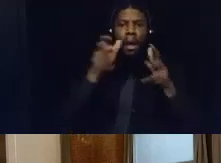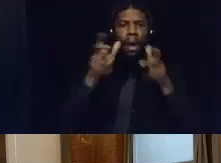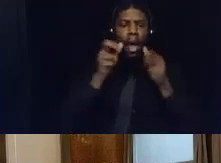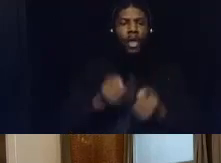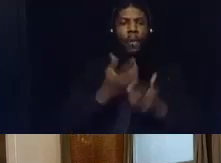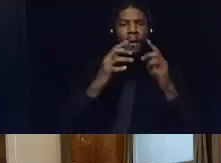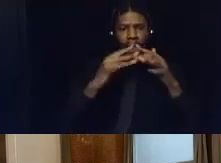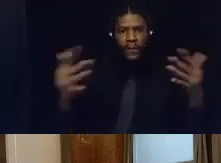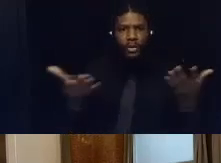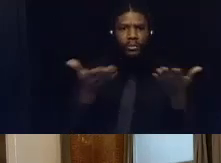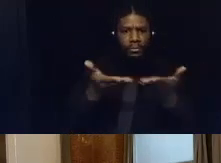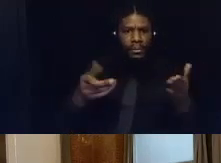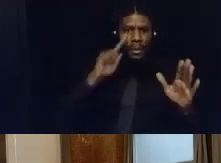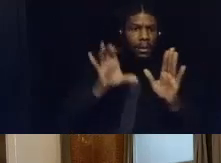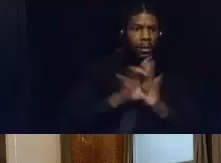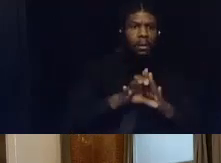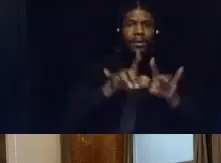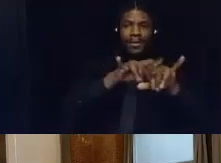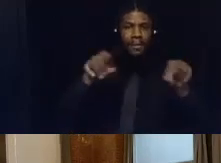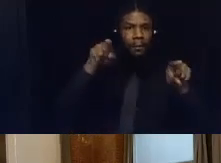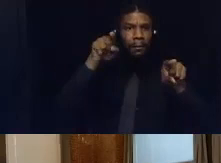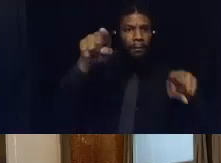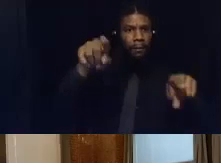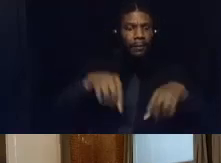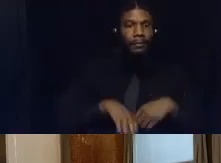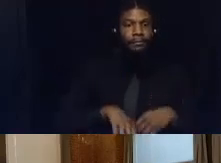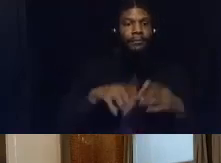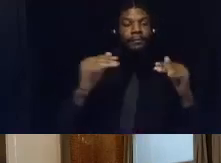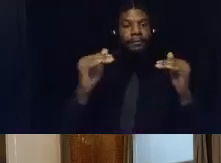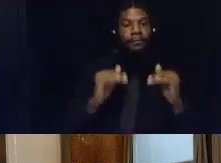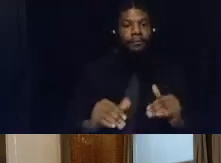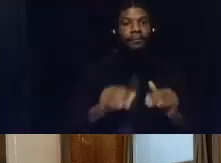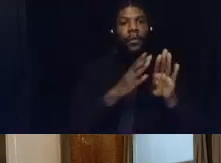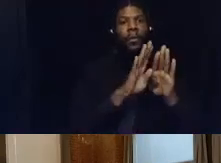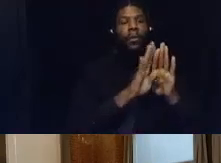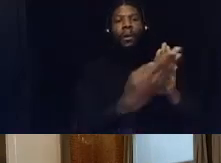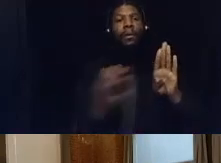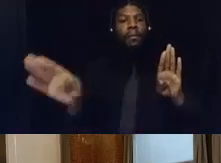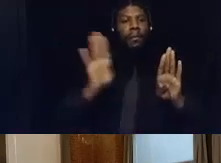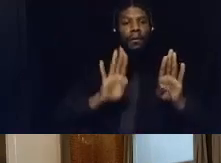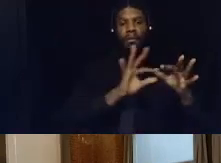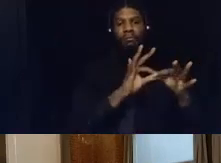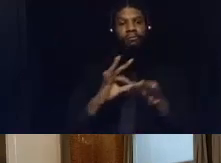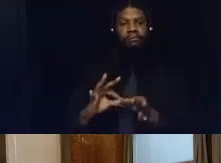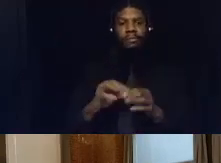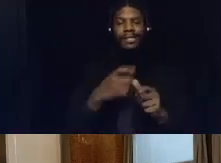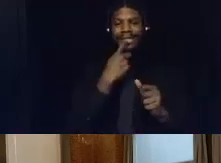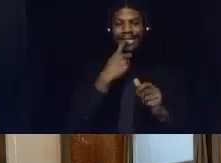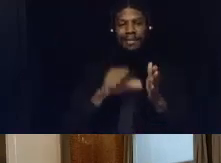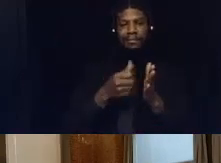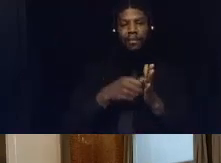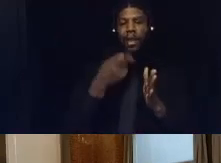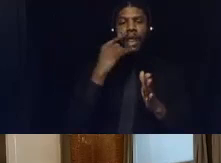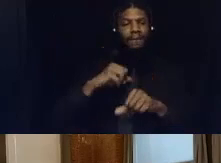simultaneously. The wallpaper is anchored in relationship to ceramic sculptures that look like